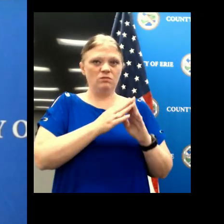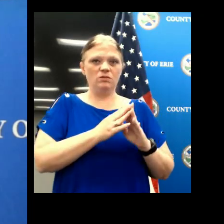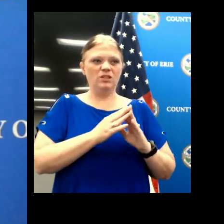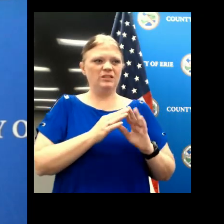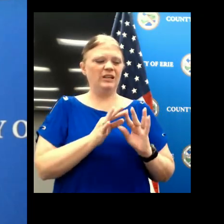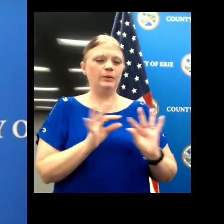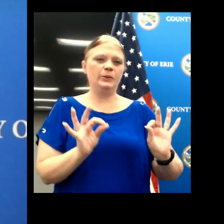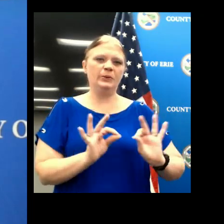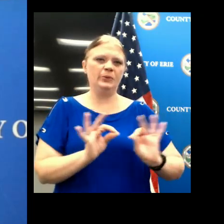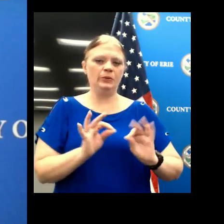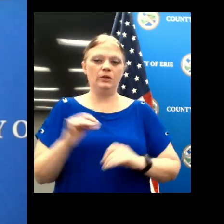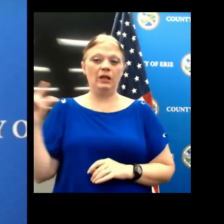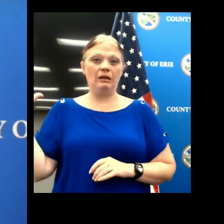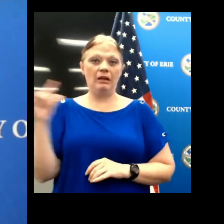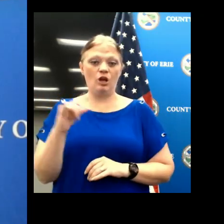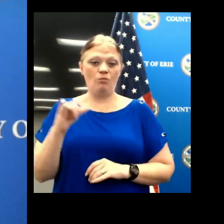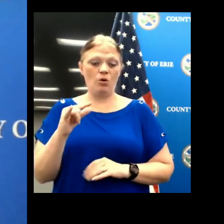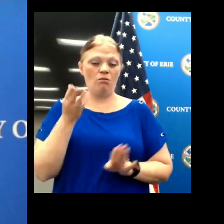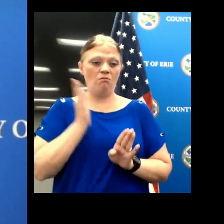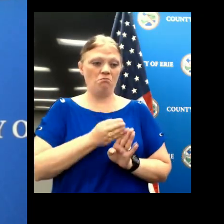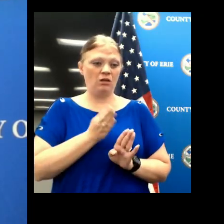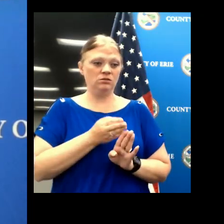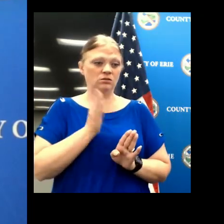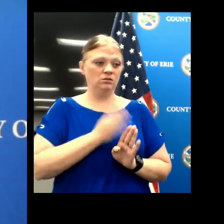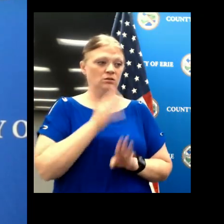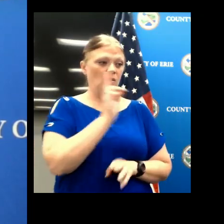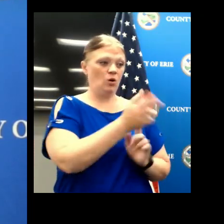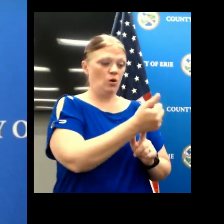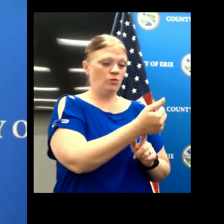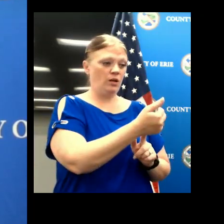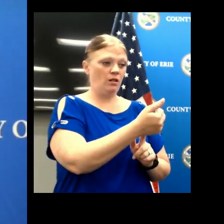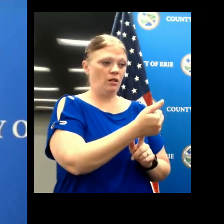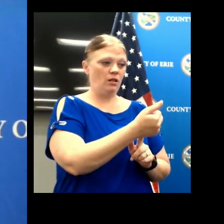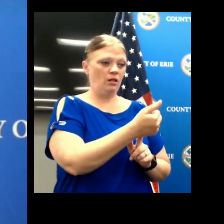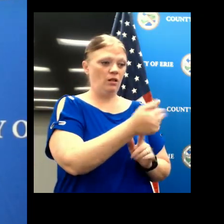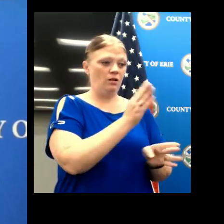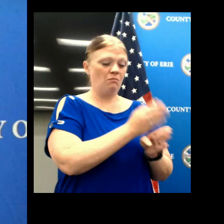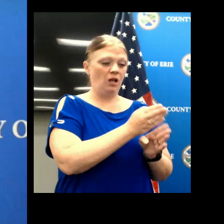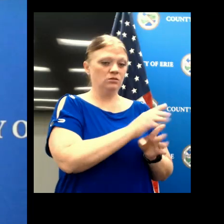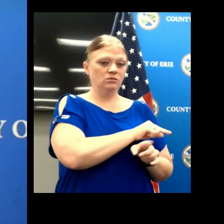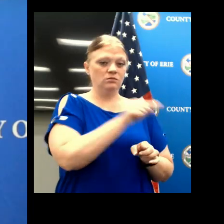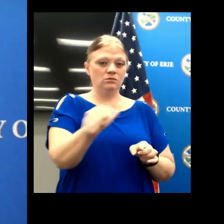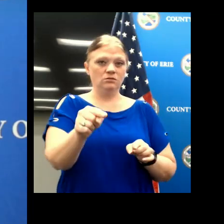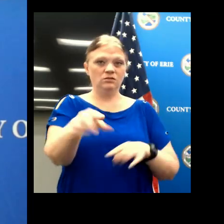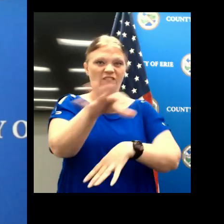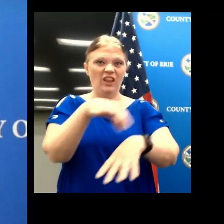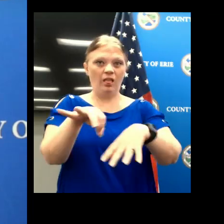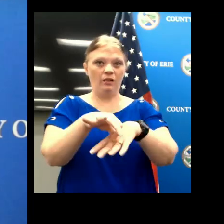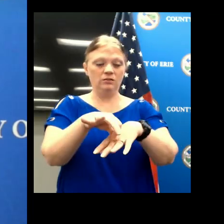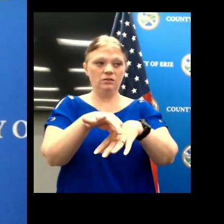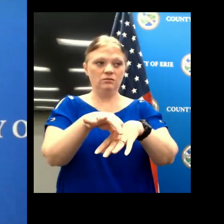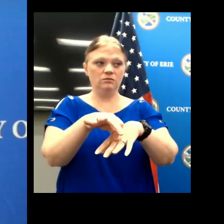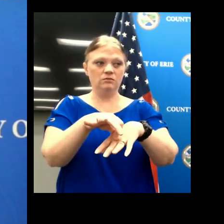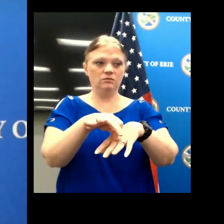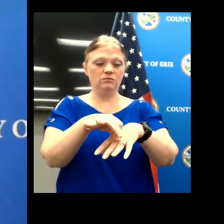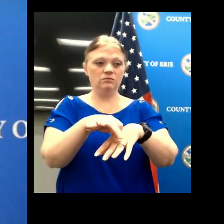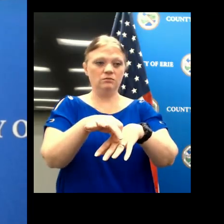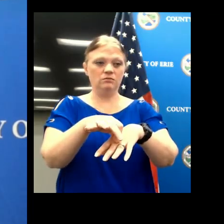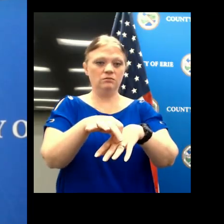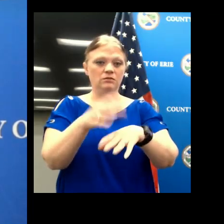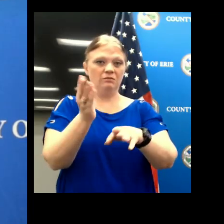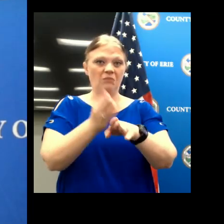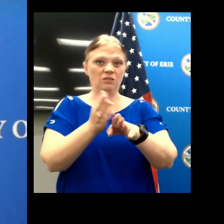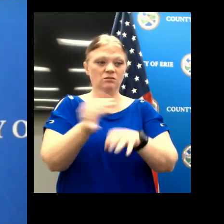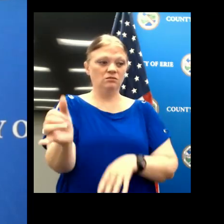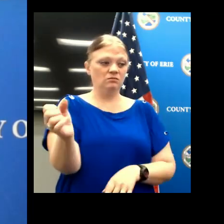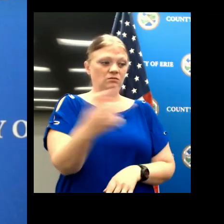the airport in a bus to the hotel, a bus to the field. And then the same bus